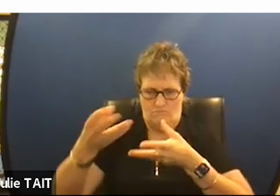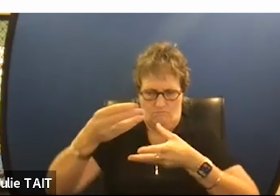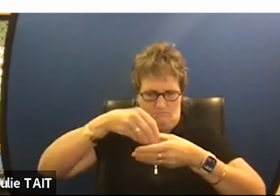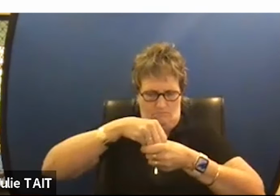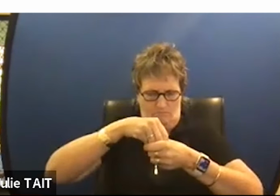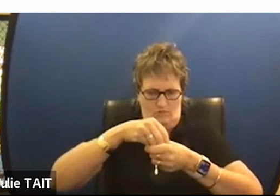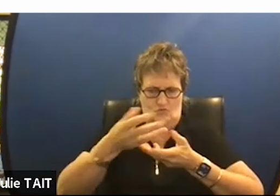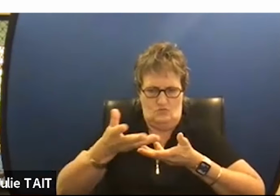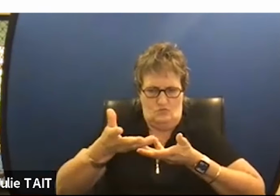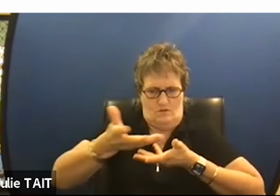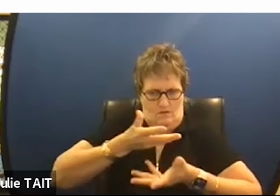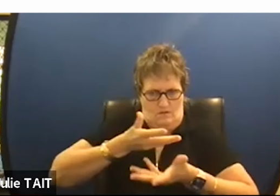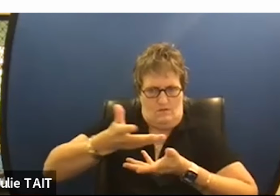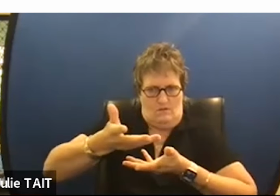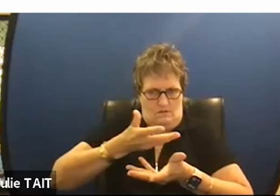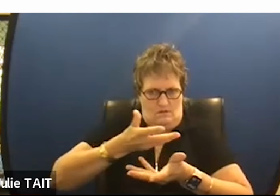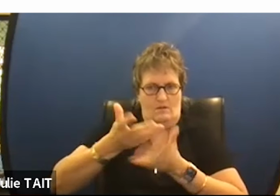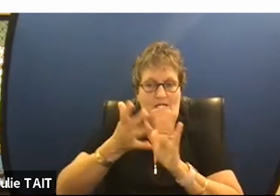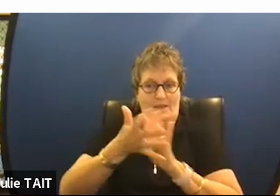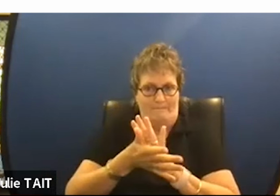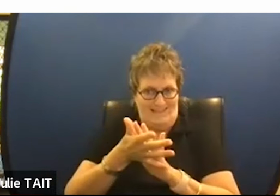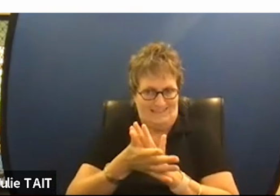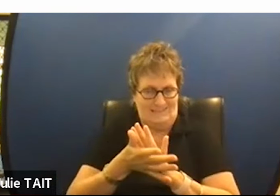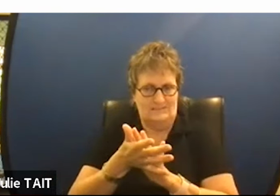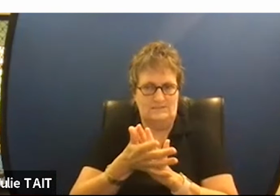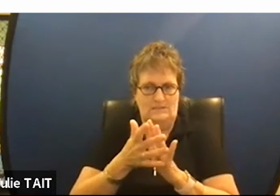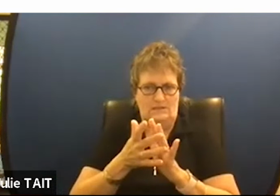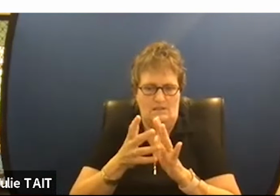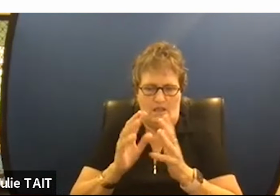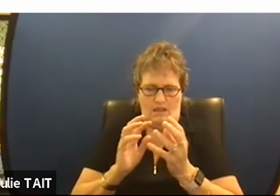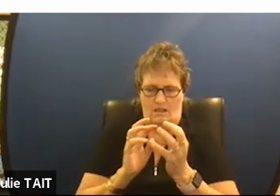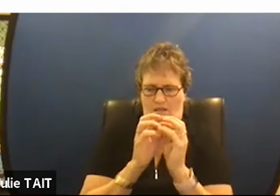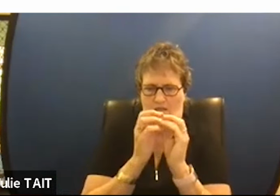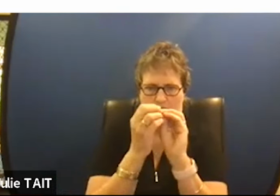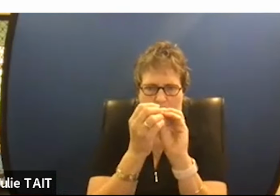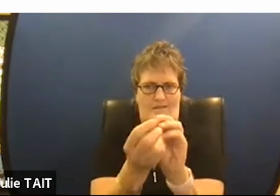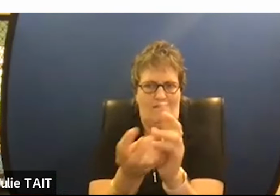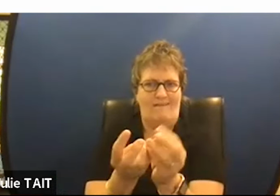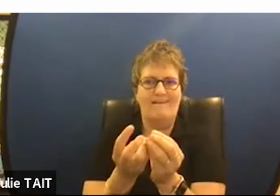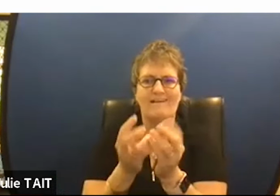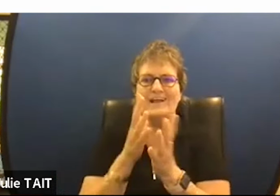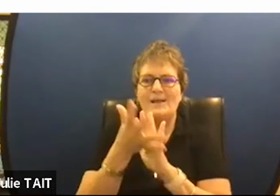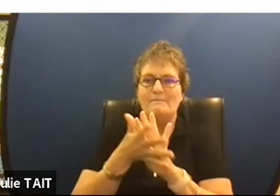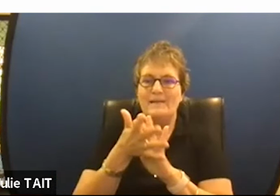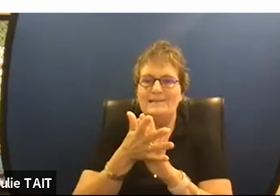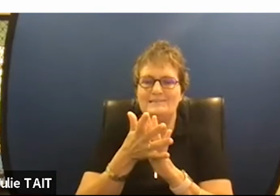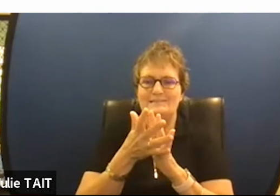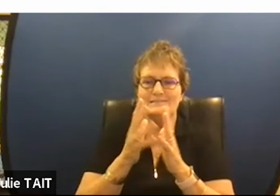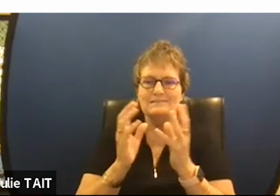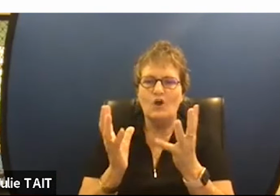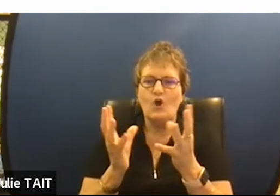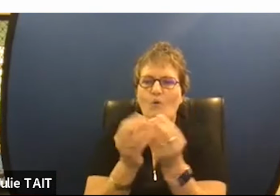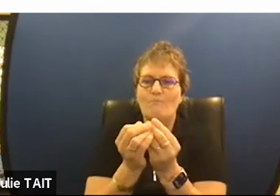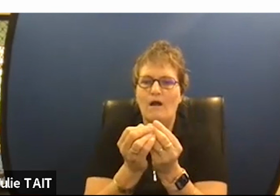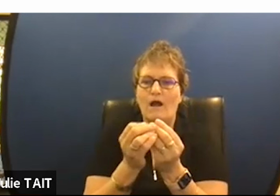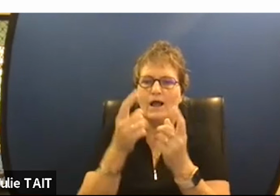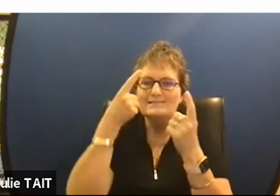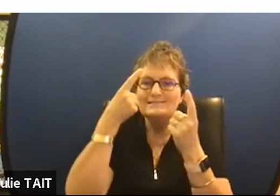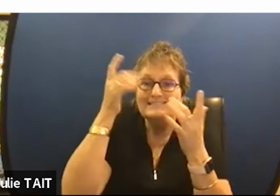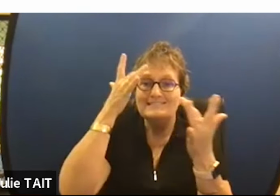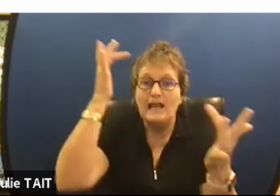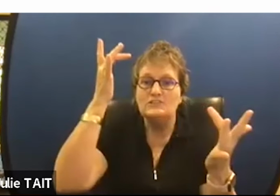our case, with Diversified, the synergies emerging from the combined intelligences and experiences